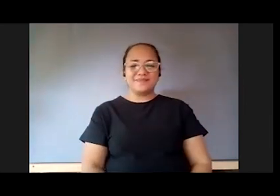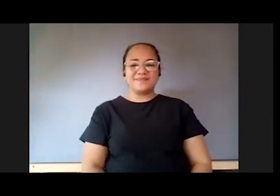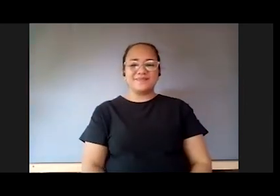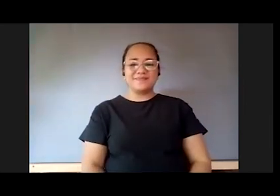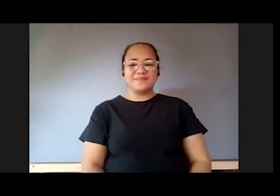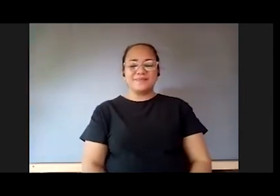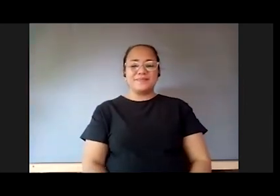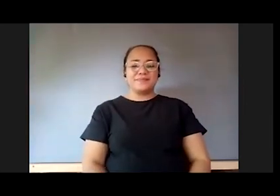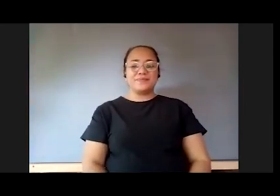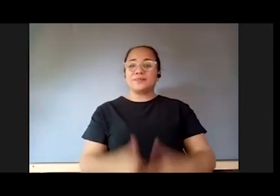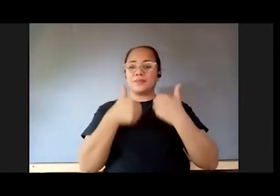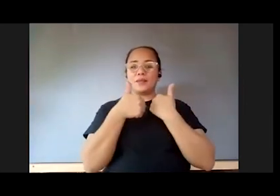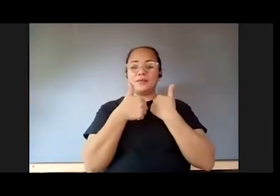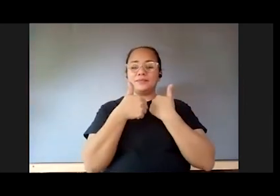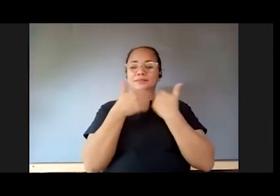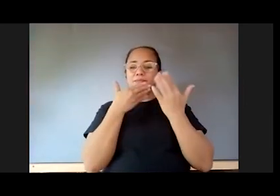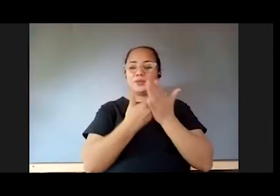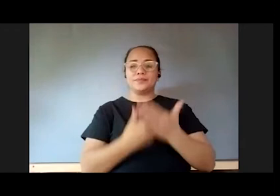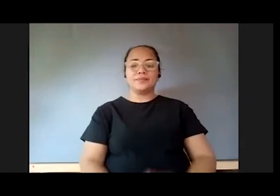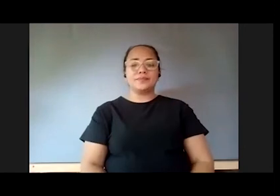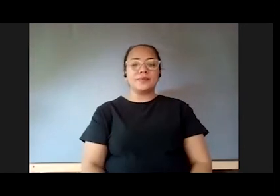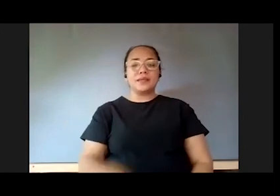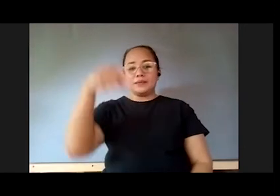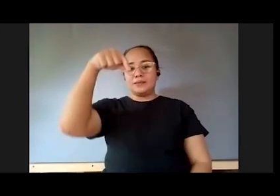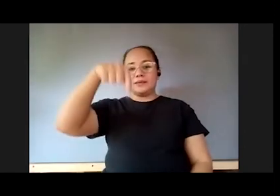Okay, good. Now go down to number 9.